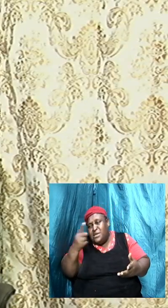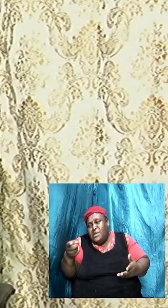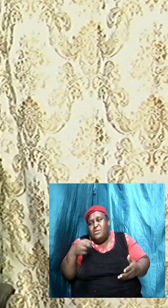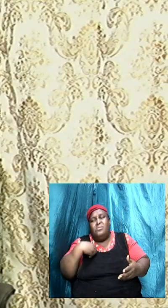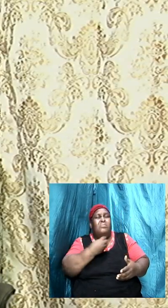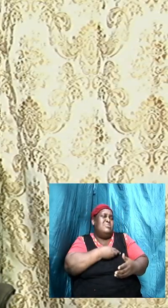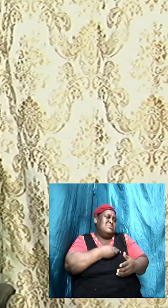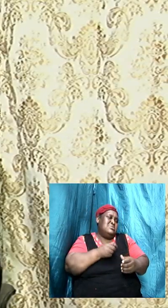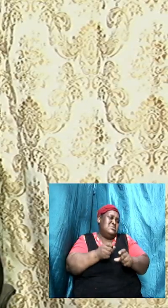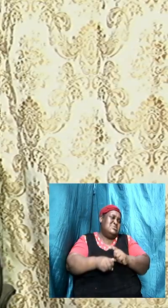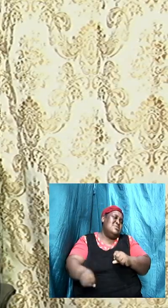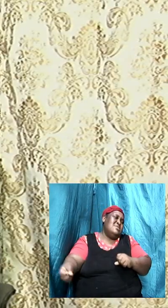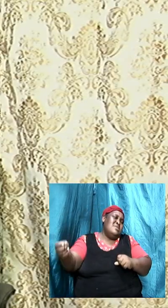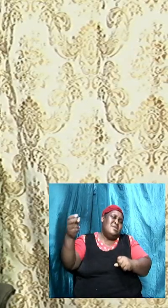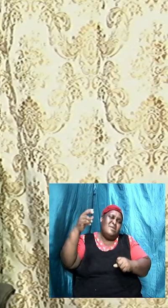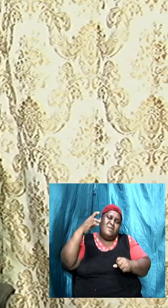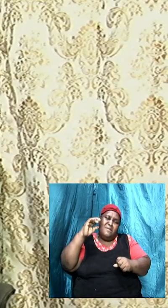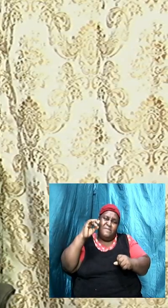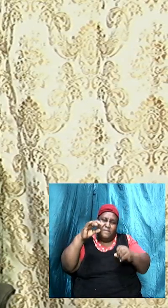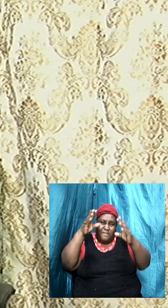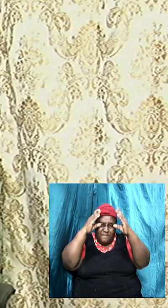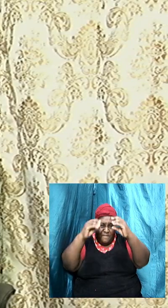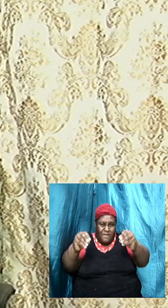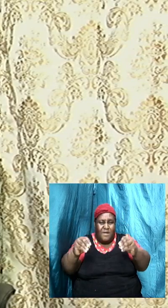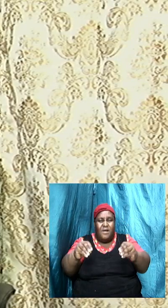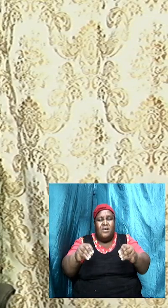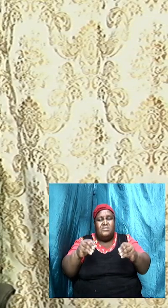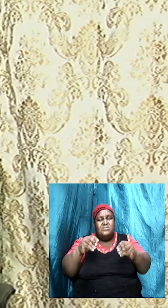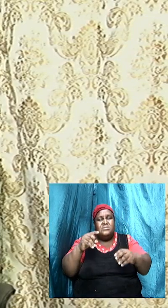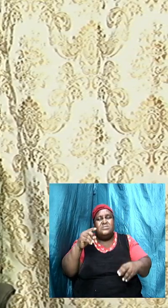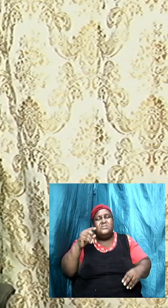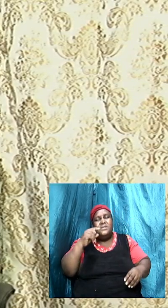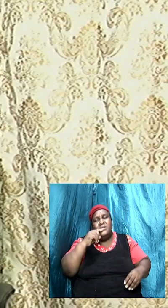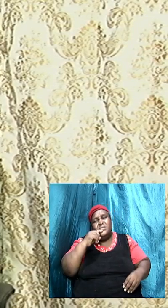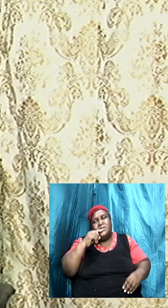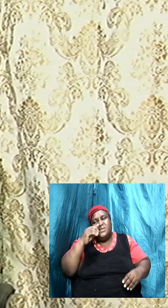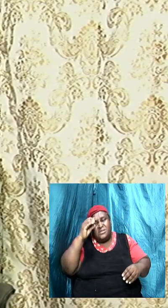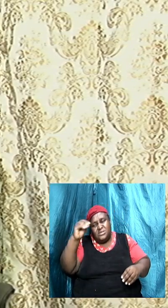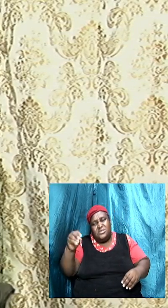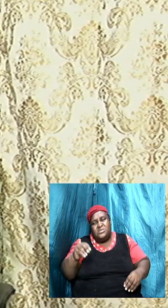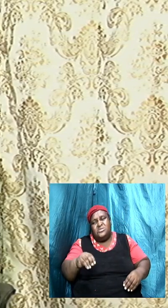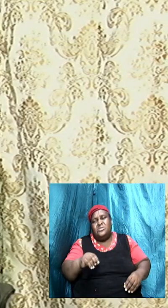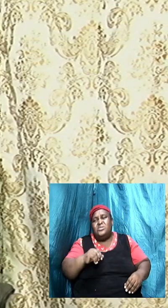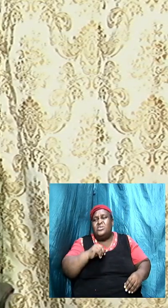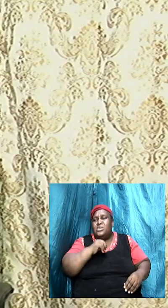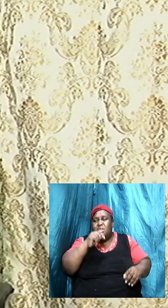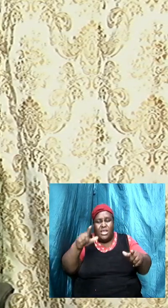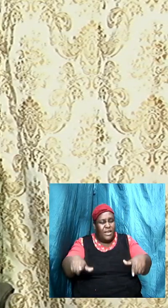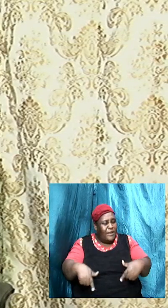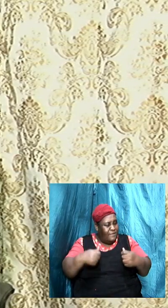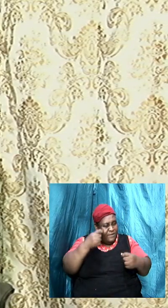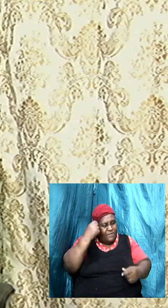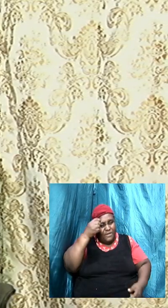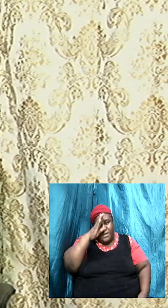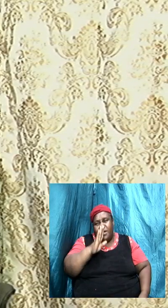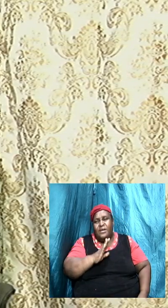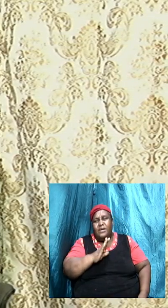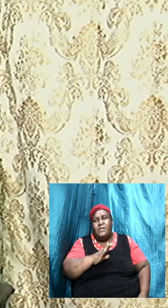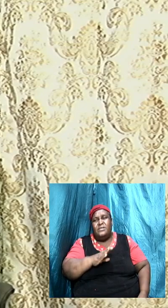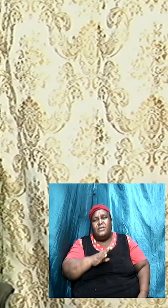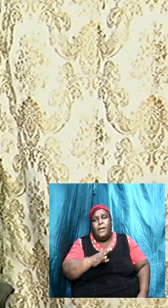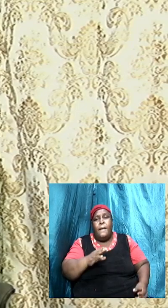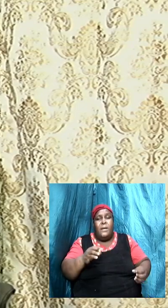also warns us that in the last days, that many shall depart from the faith, and